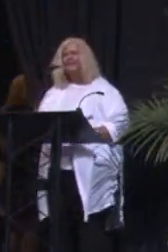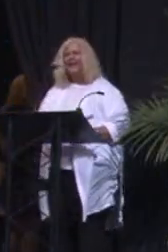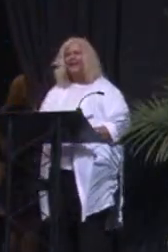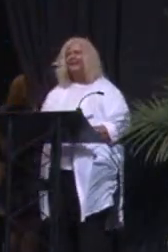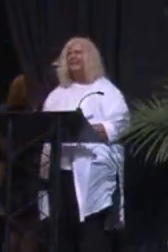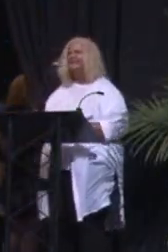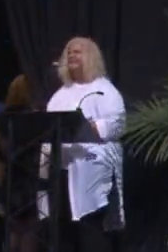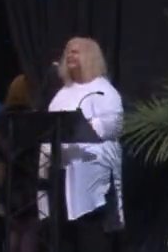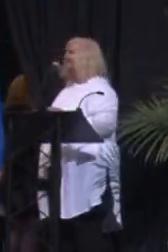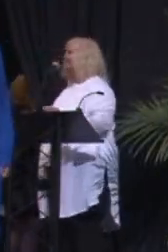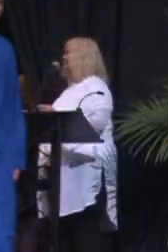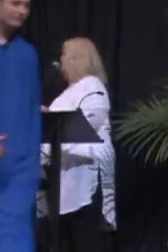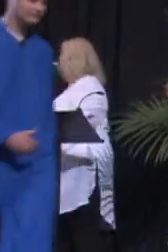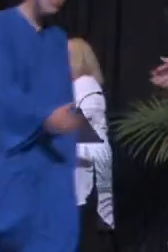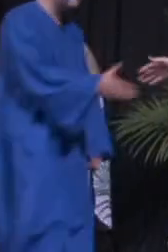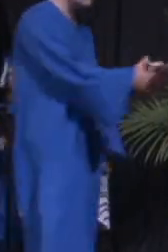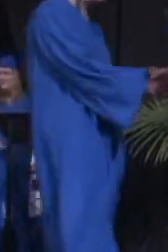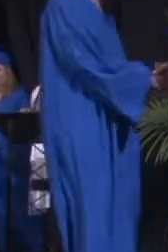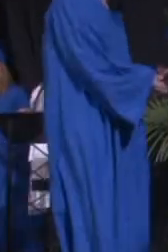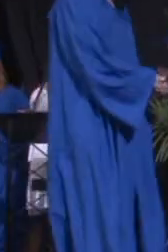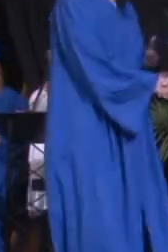Mason Kodad.